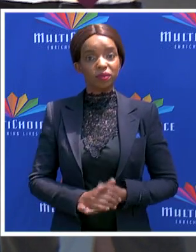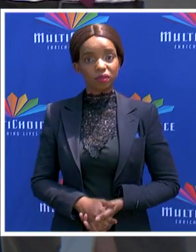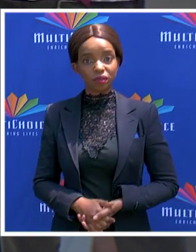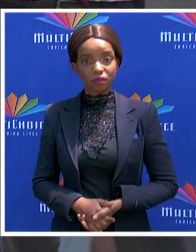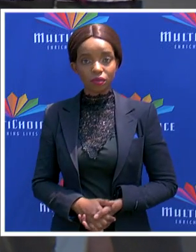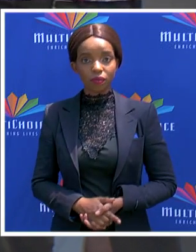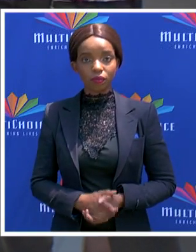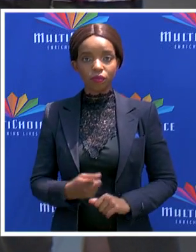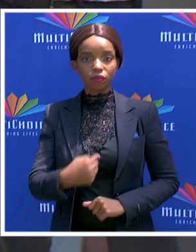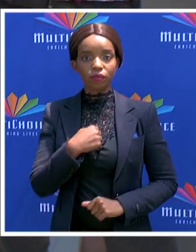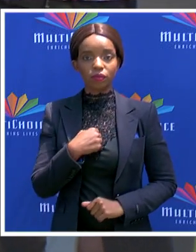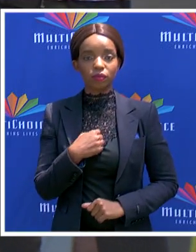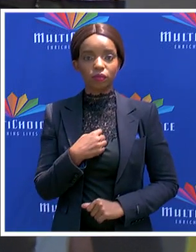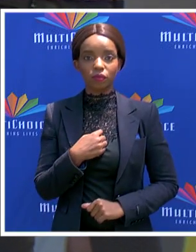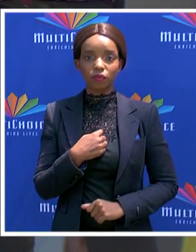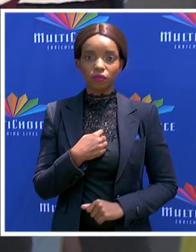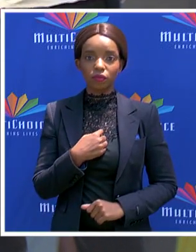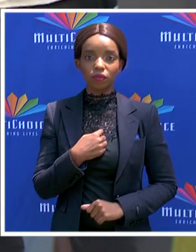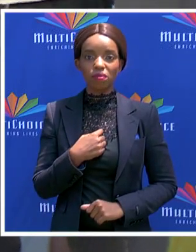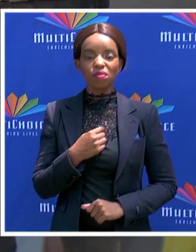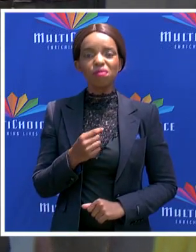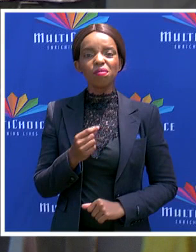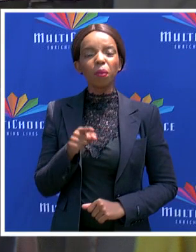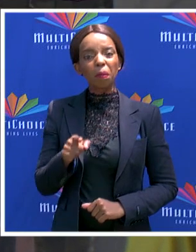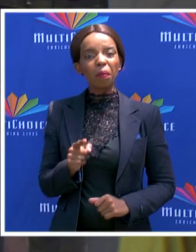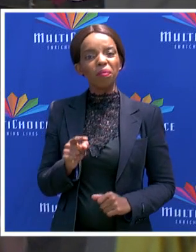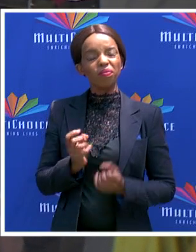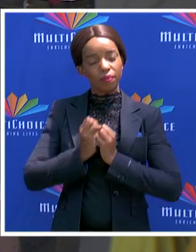Scratched our heads for many months.